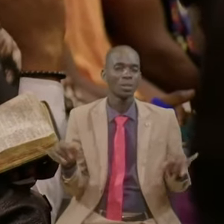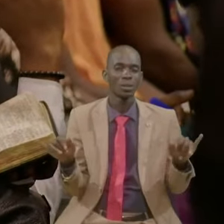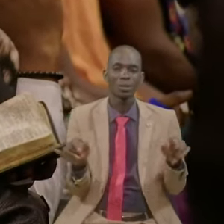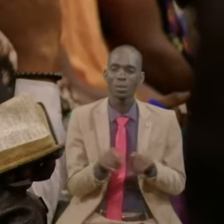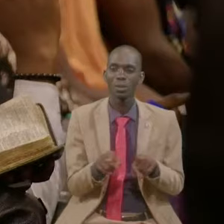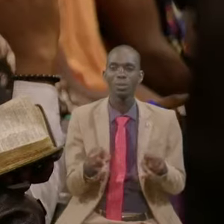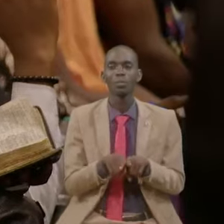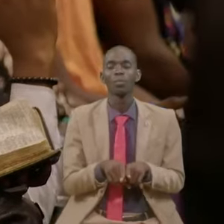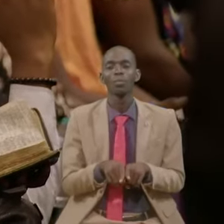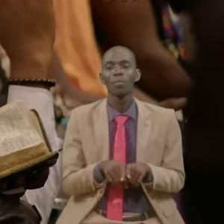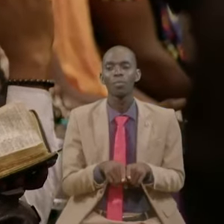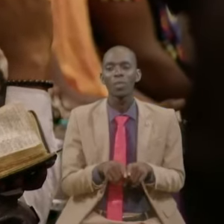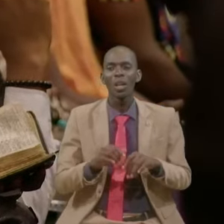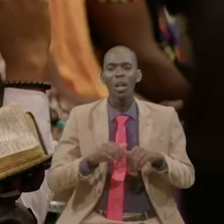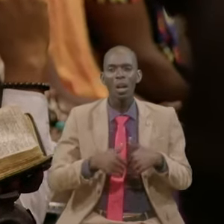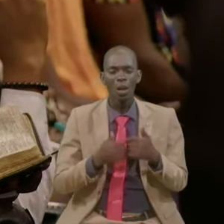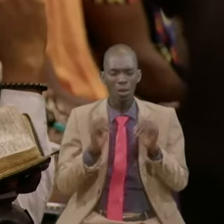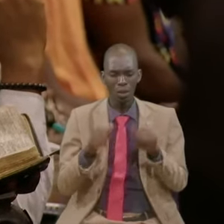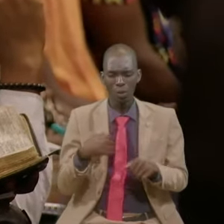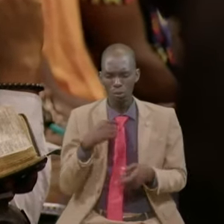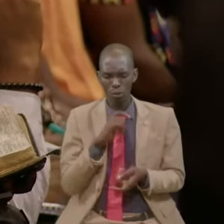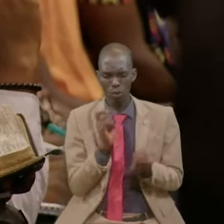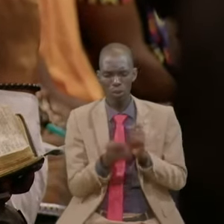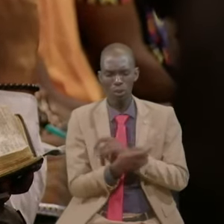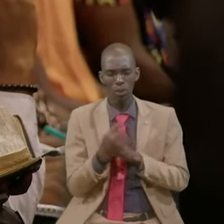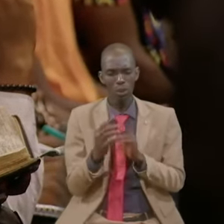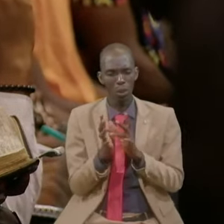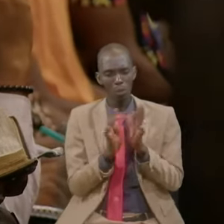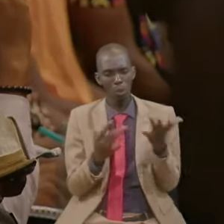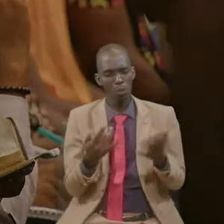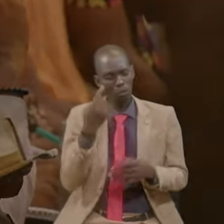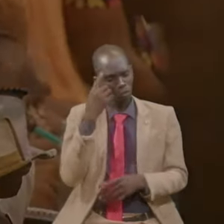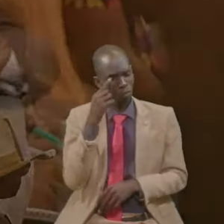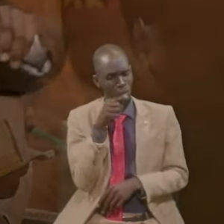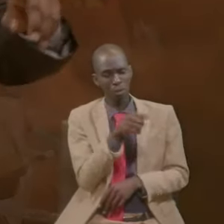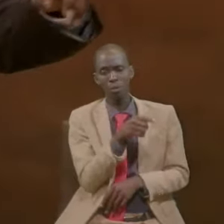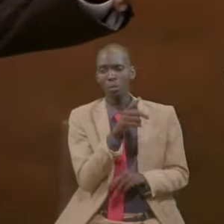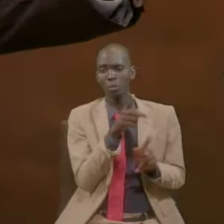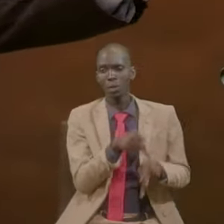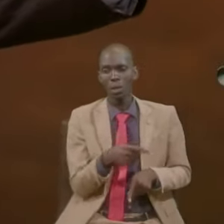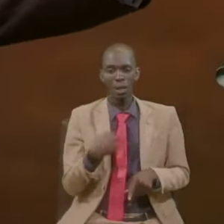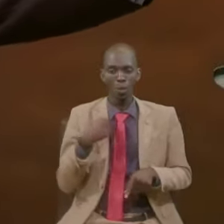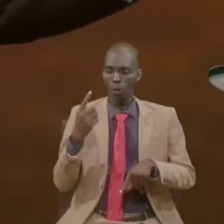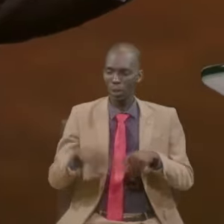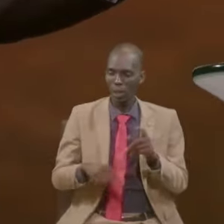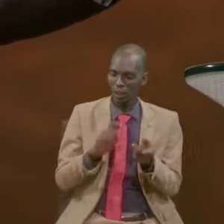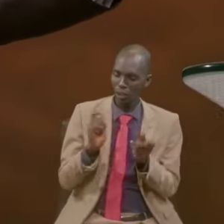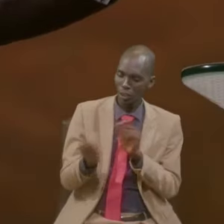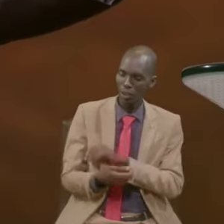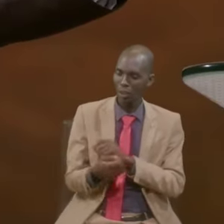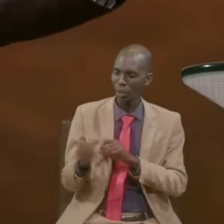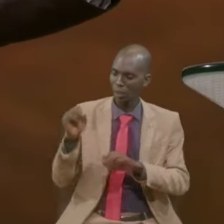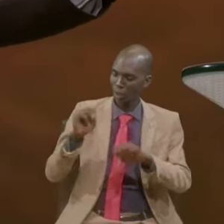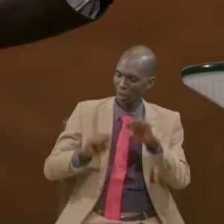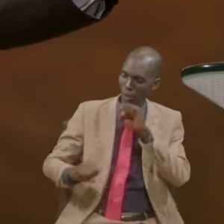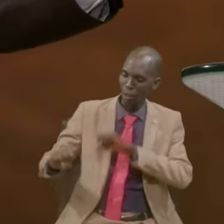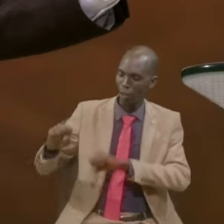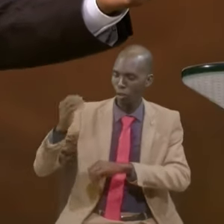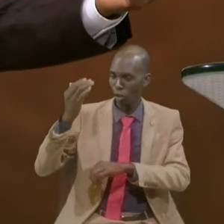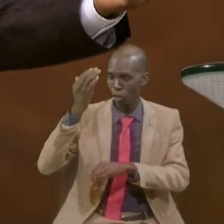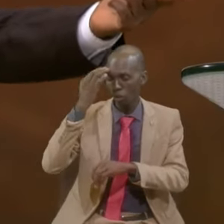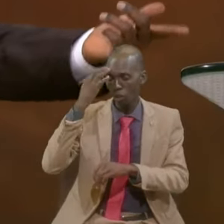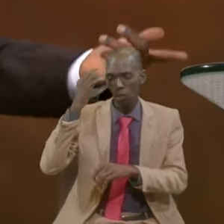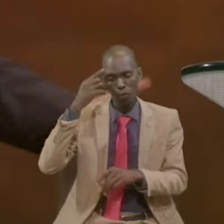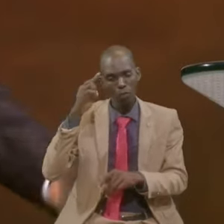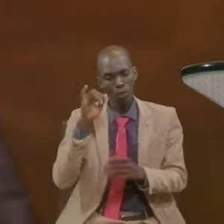we modify the Bible for him? And we cannot modify scientific knowledge